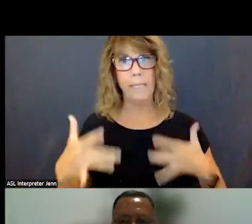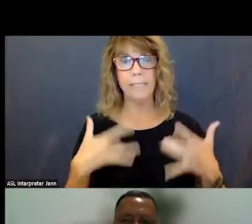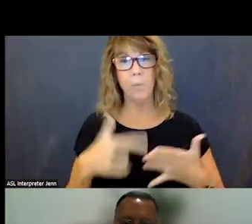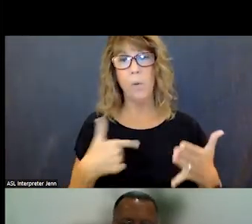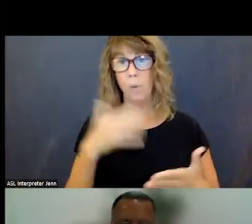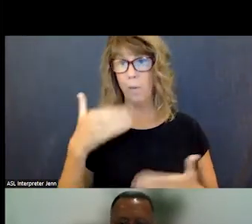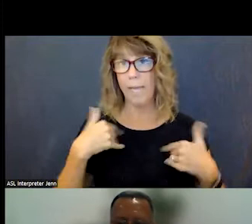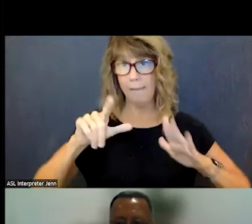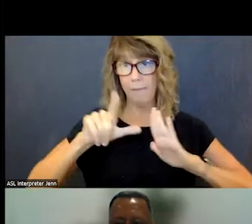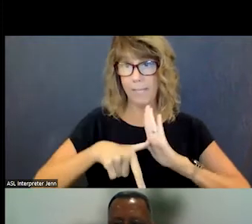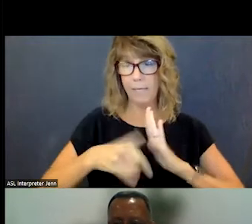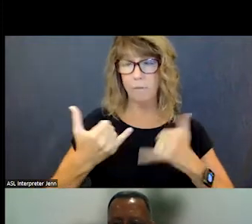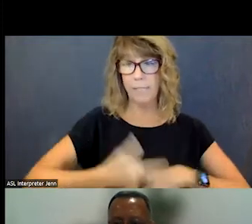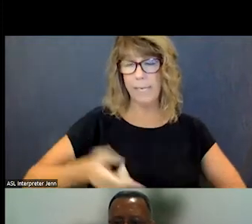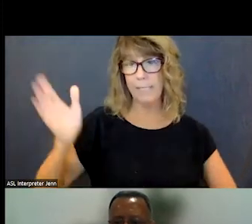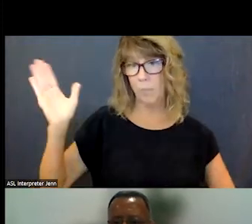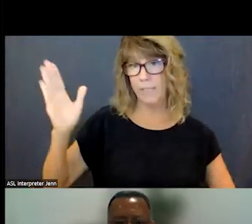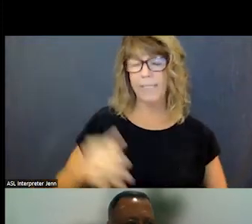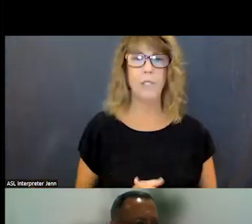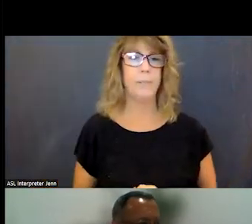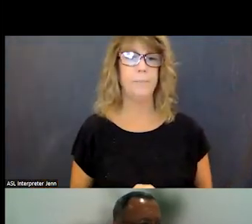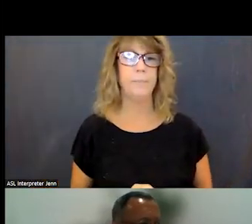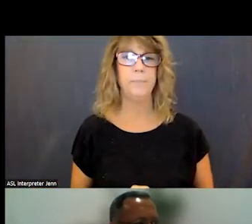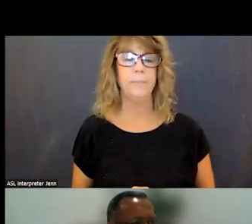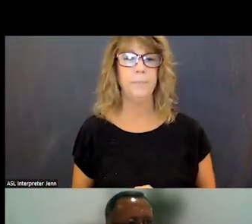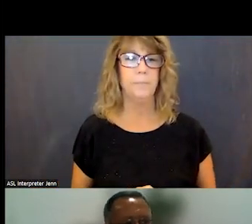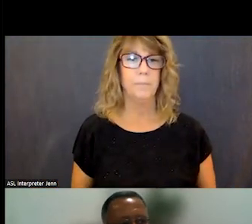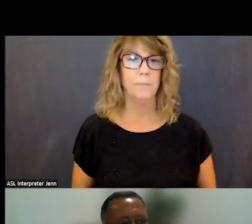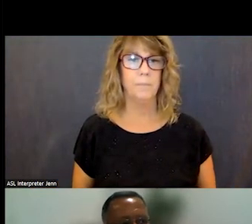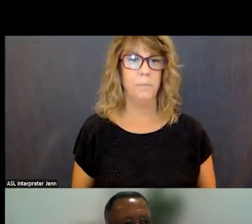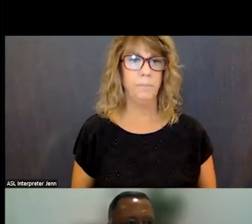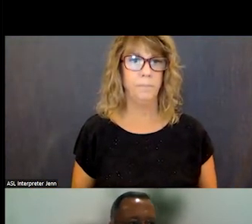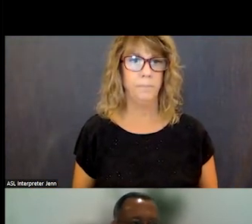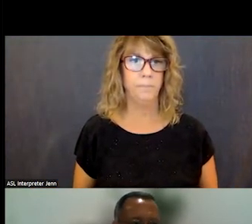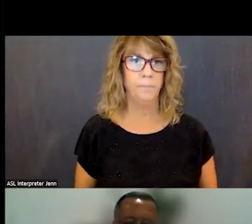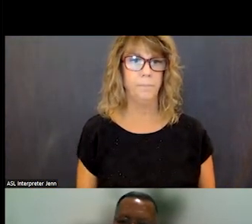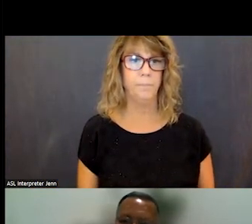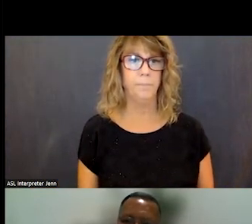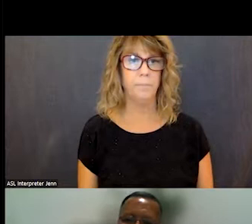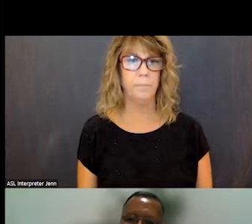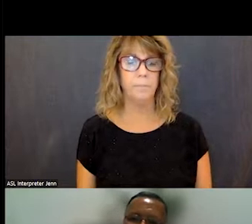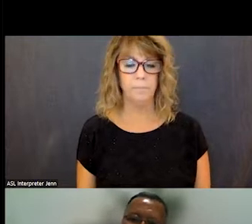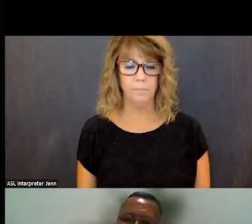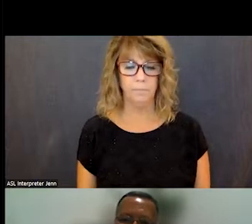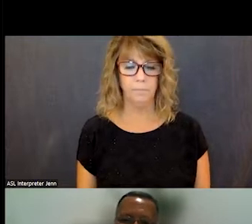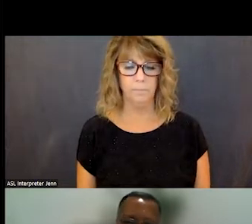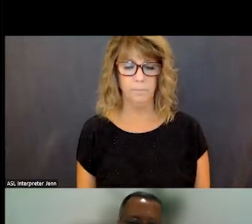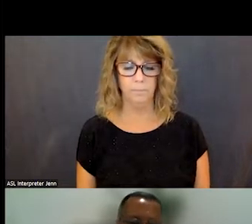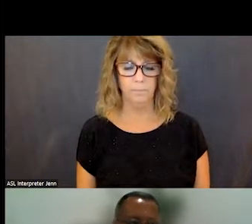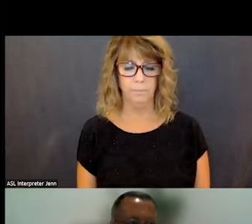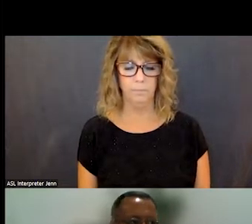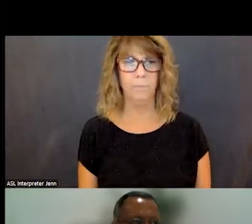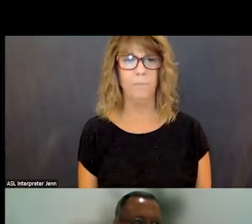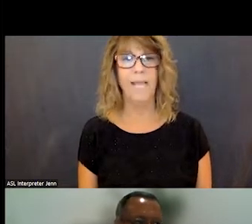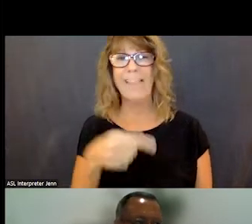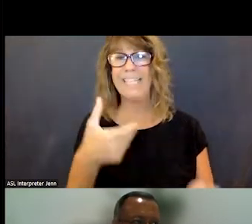on as a presentation. So let's go ahead with the next slide, please. Now, this is kind of a new slide for